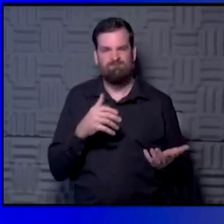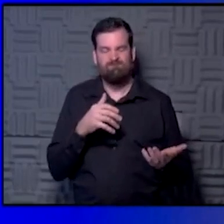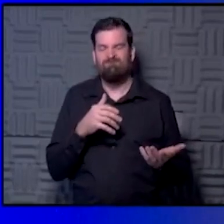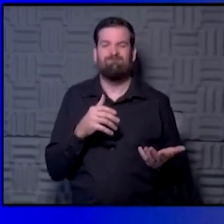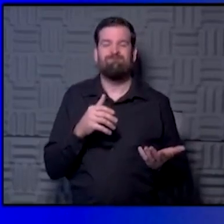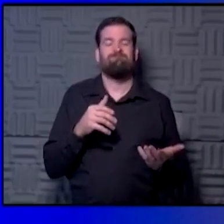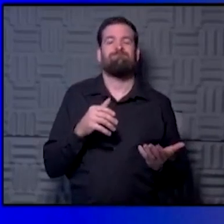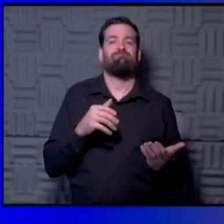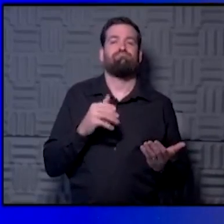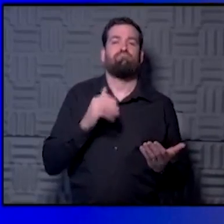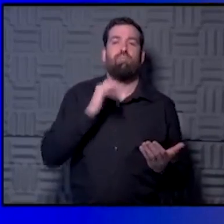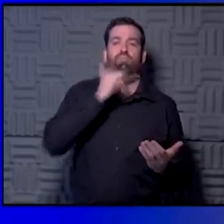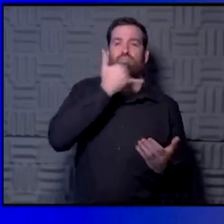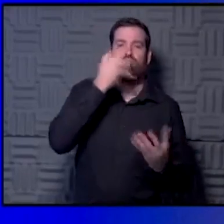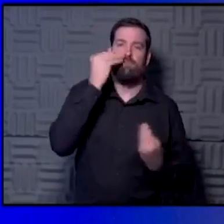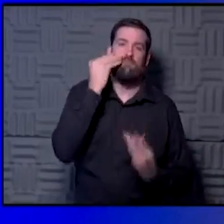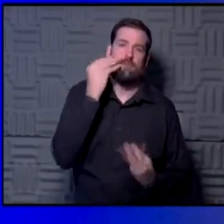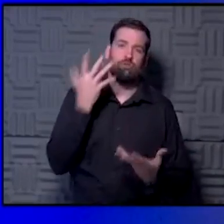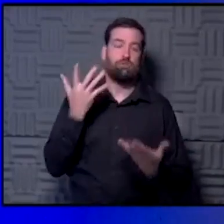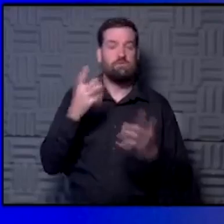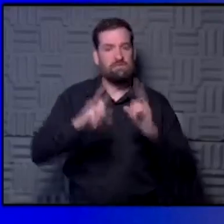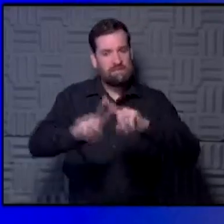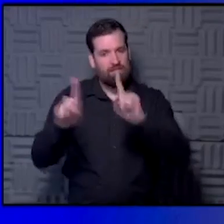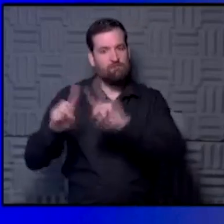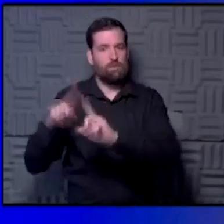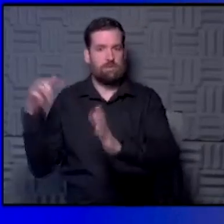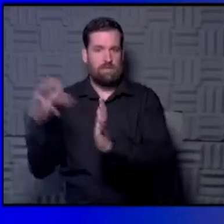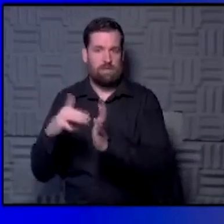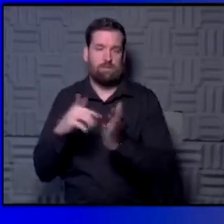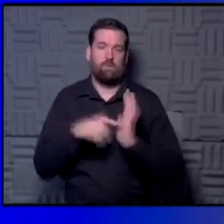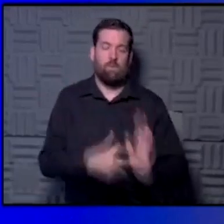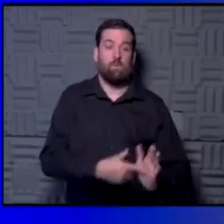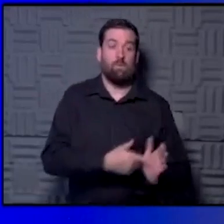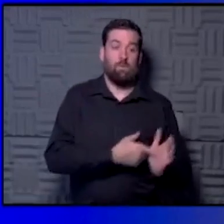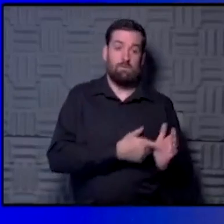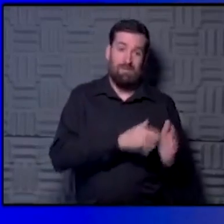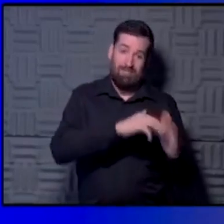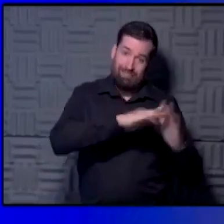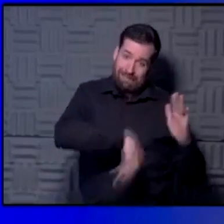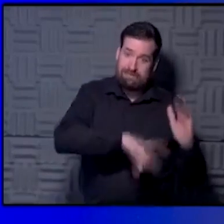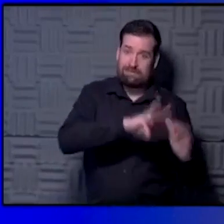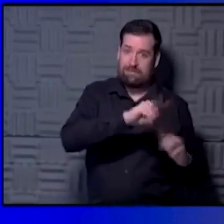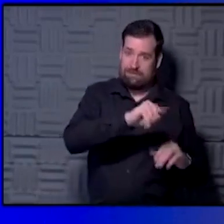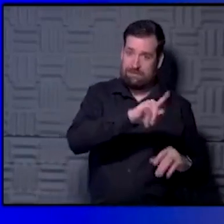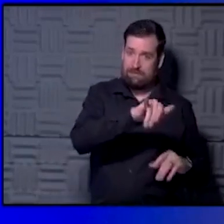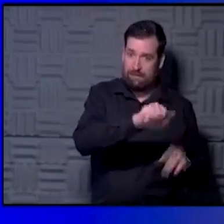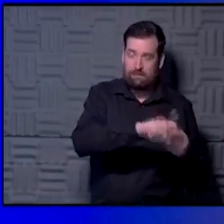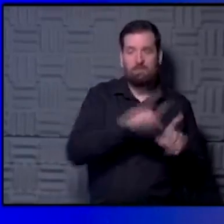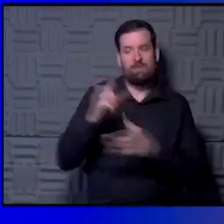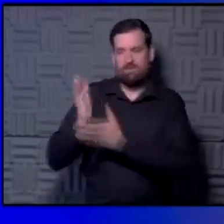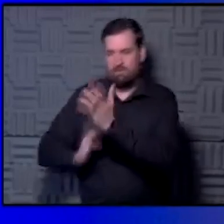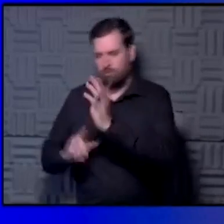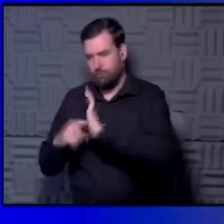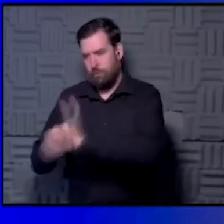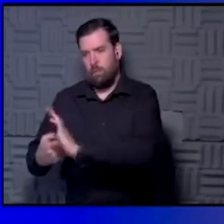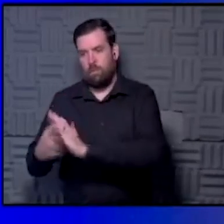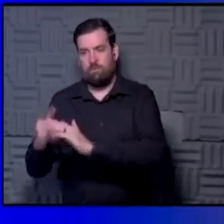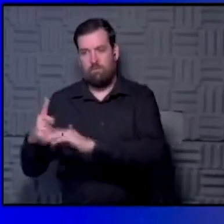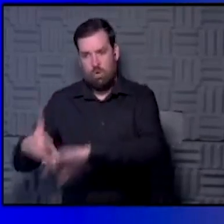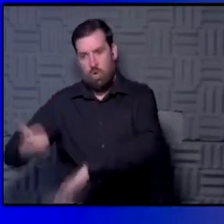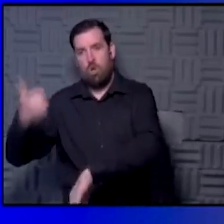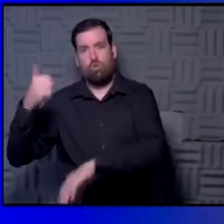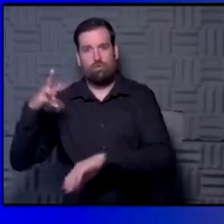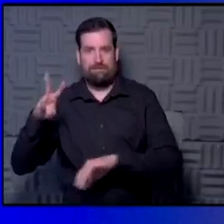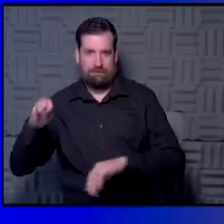maybe misleading, because we know that different studies have shown that even shorter than 60 days, but we've also shown other studies that have shown longer